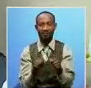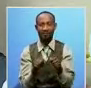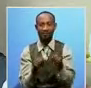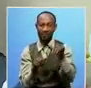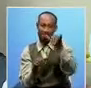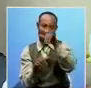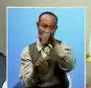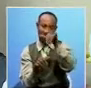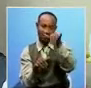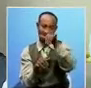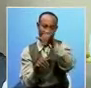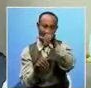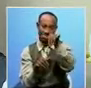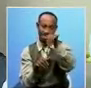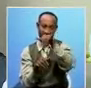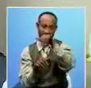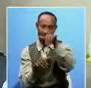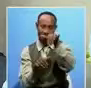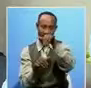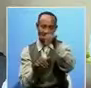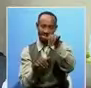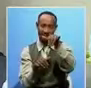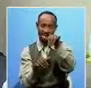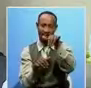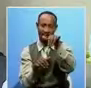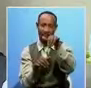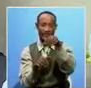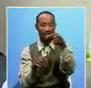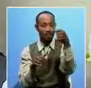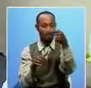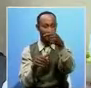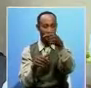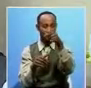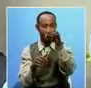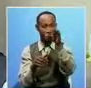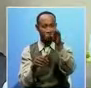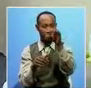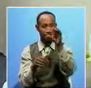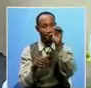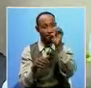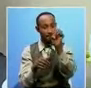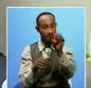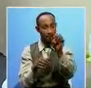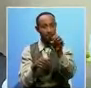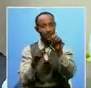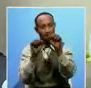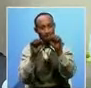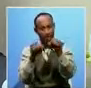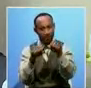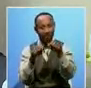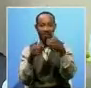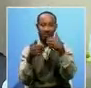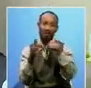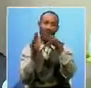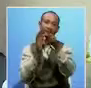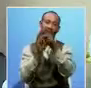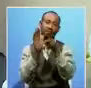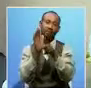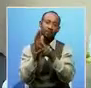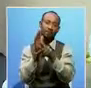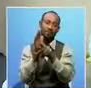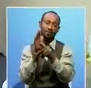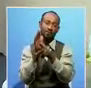standardize GCE contact hours. Yes, they are GCE, but can we have a deliberate policy